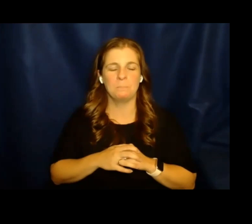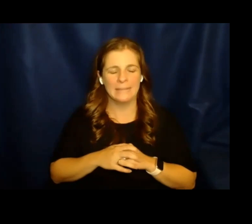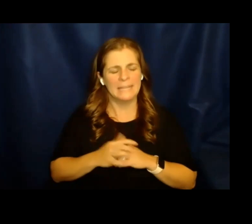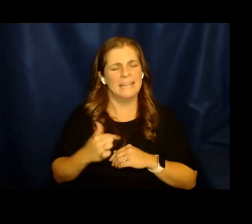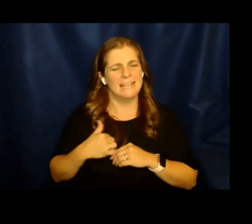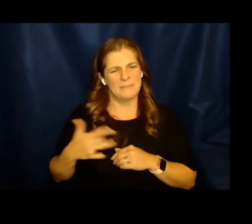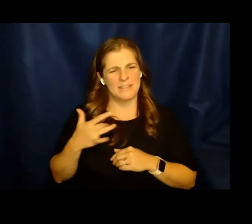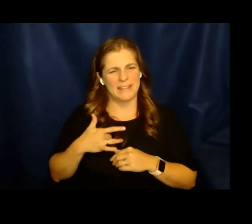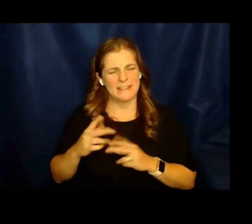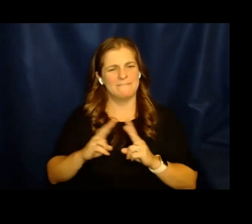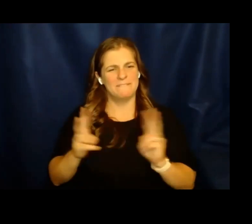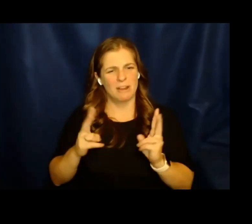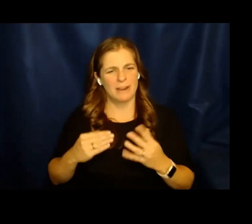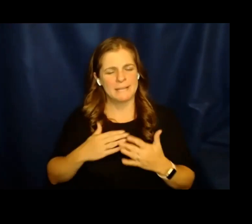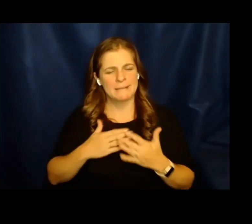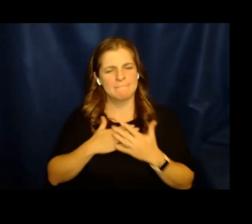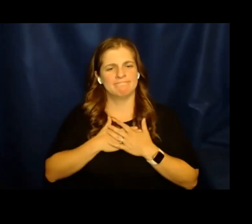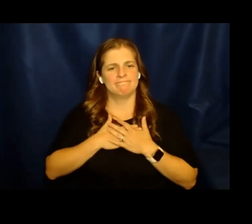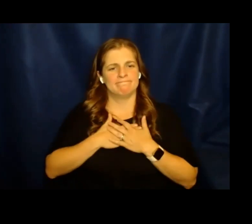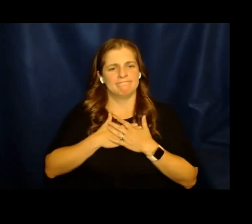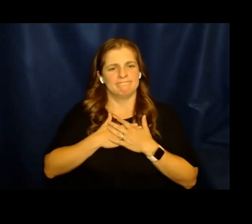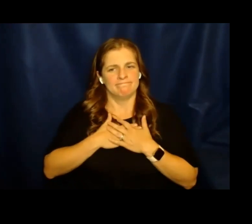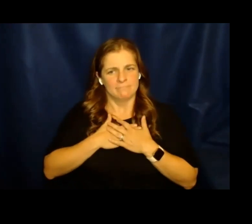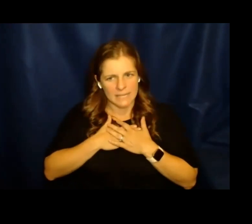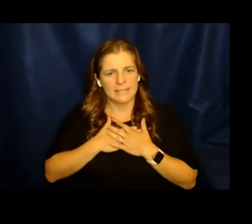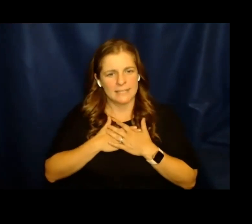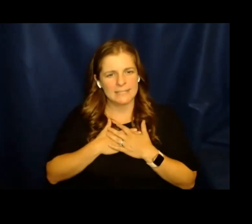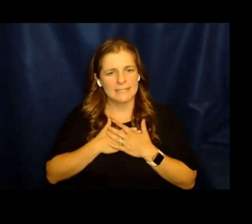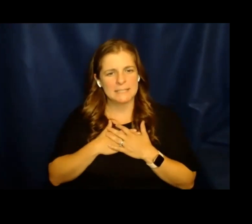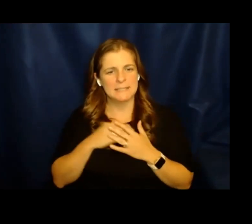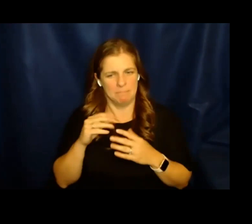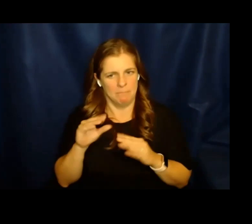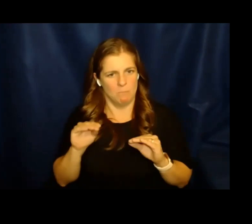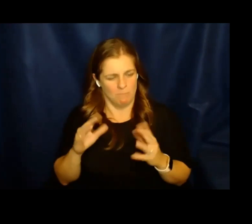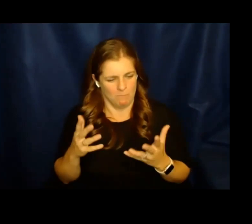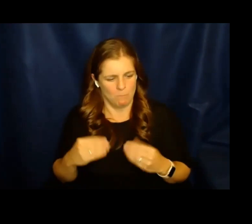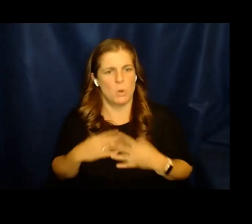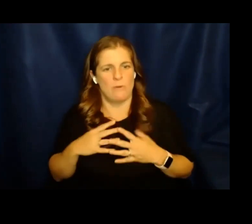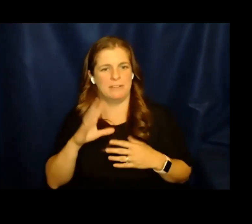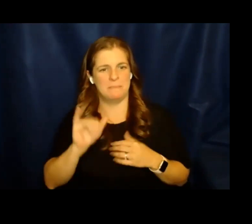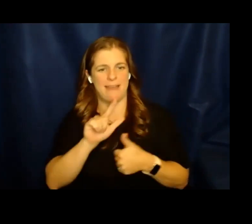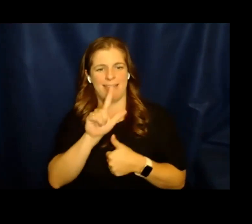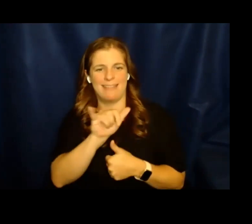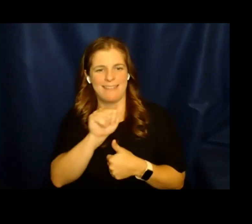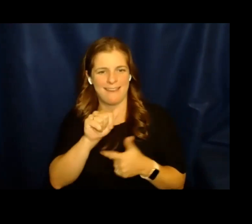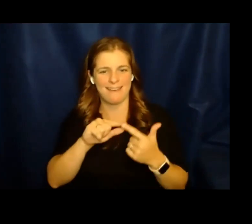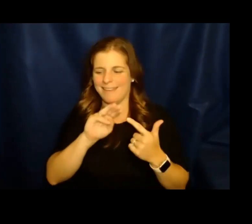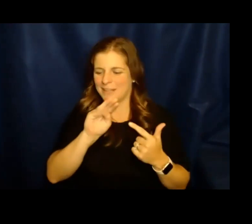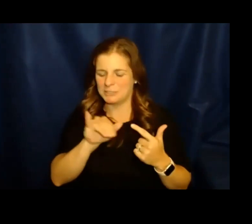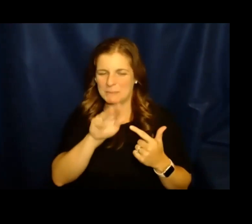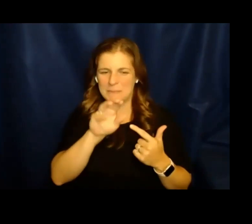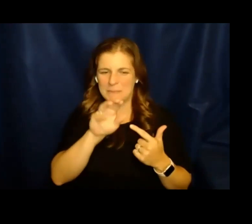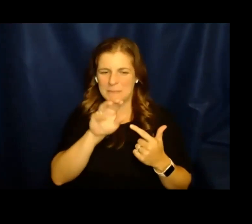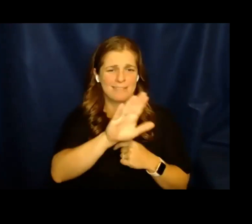grounded and moved by Lydia and Jamia's presentations. It's an honor to